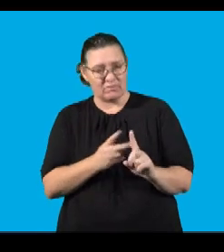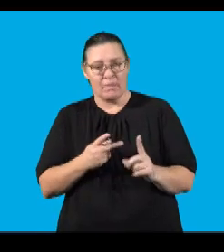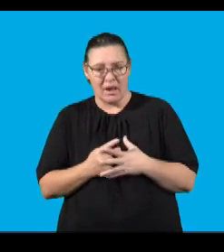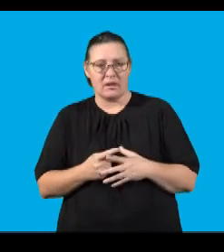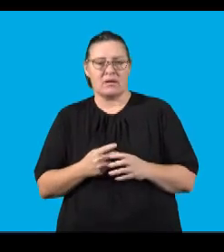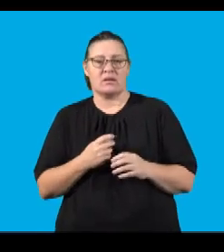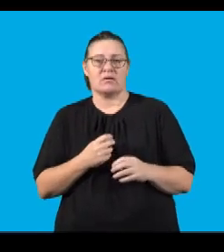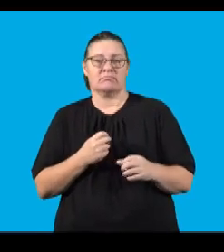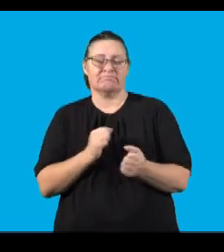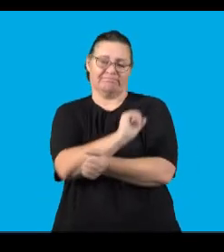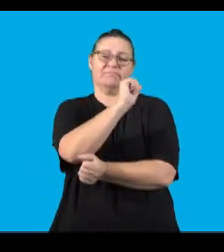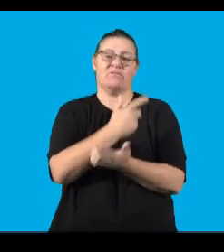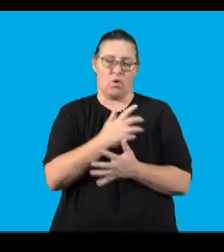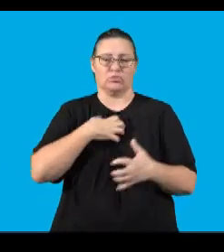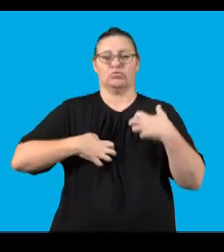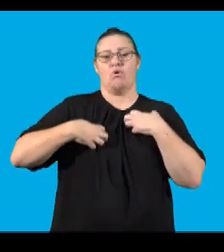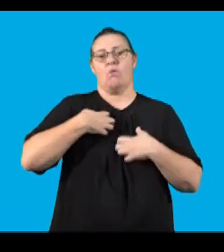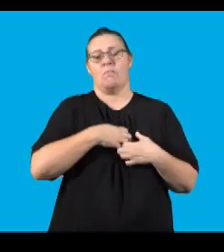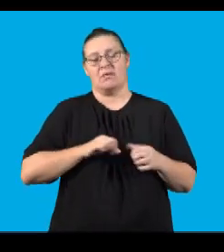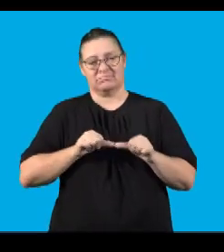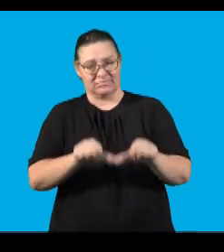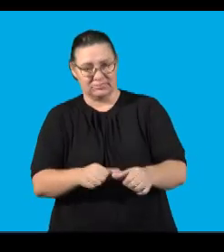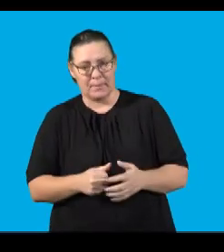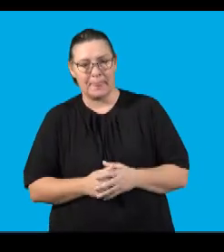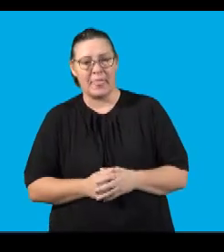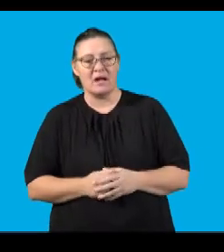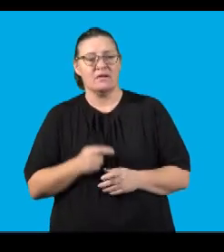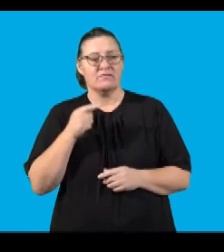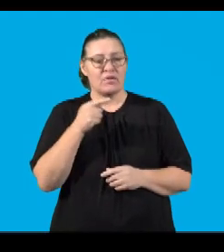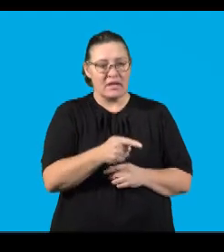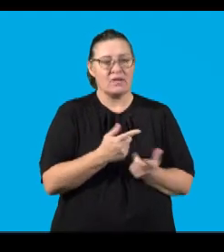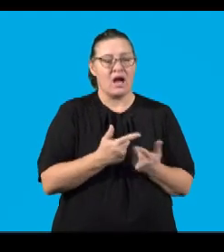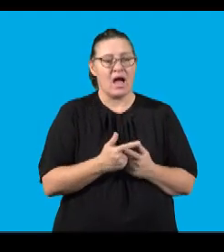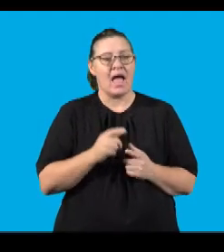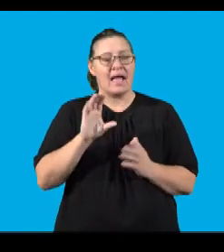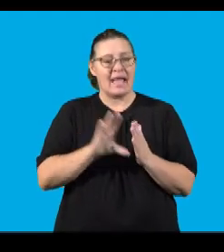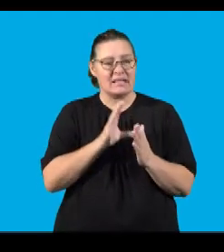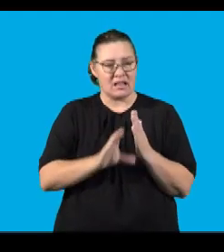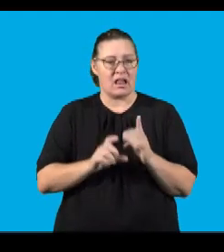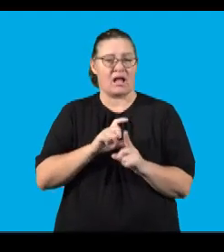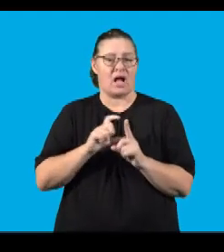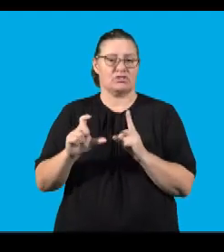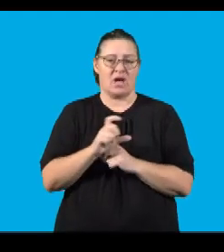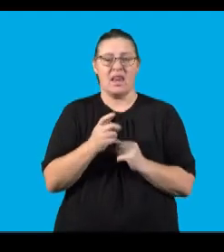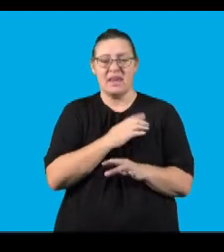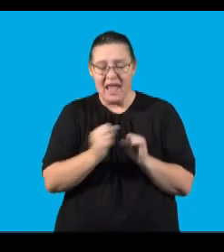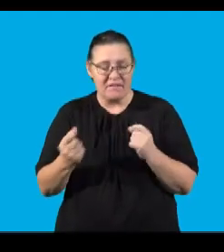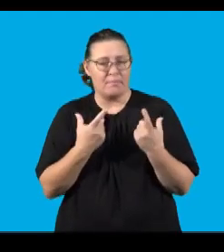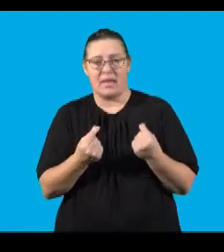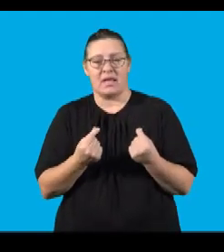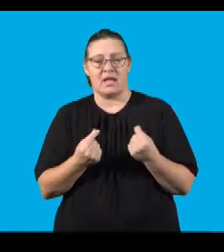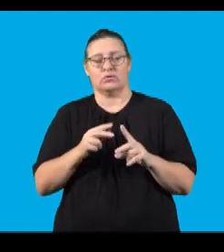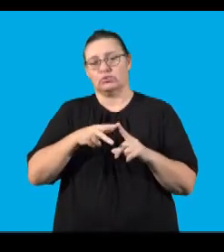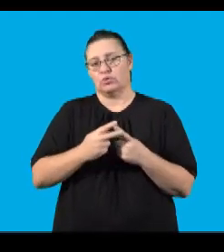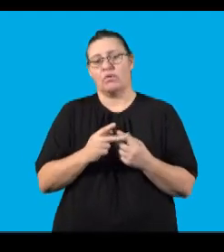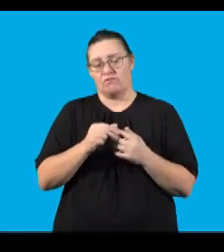held hostage to their trauma. Therefore, according to Aaron Rose, cancel culture can never be a tool for social